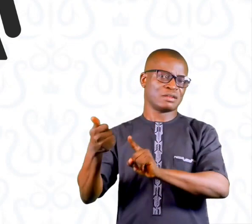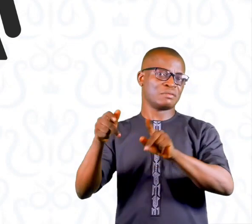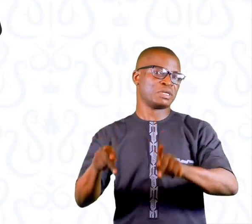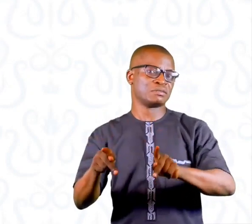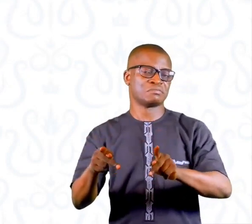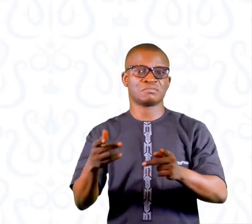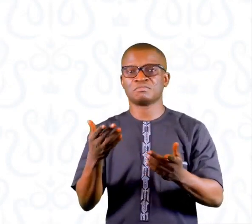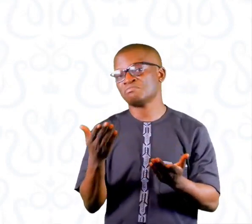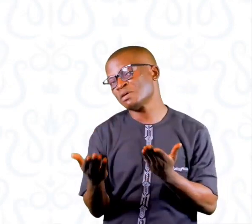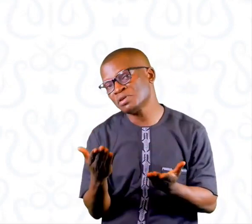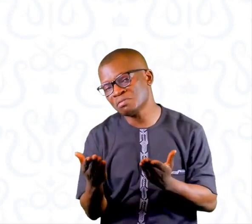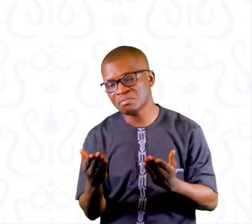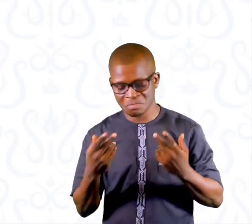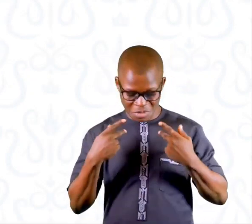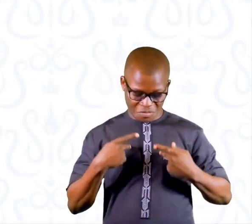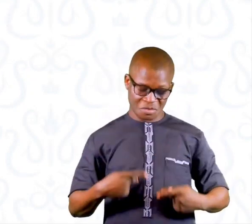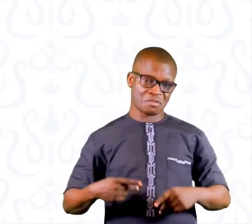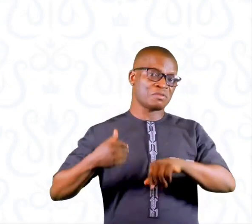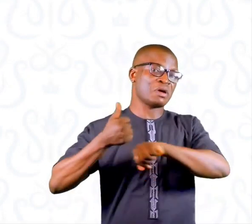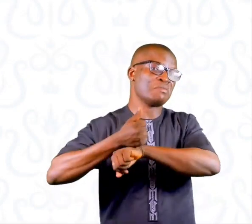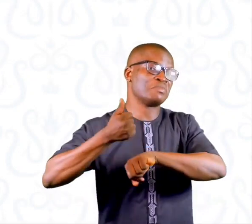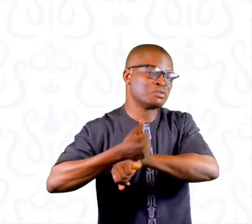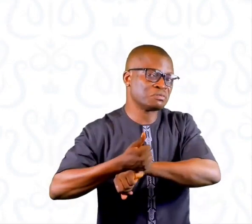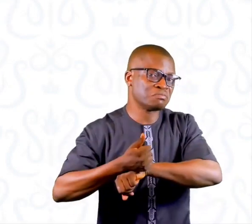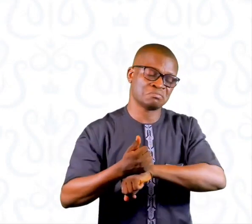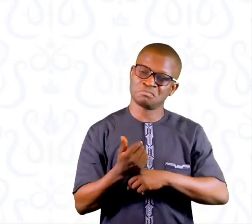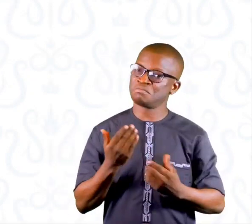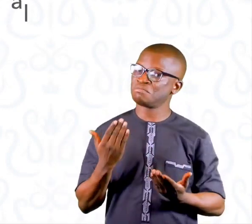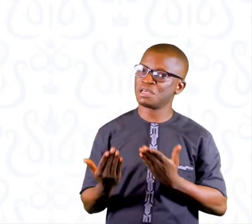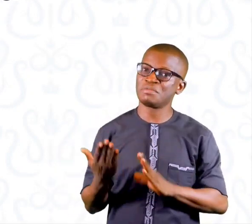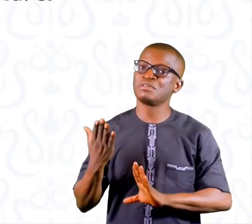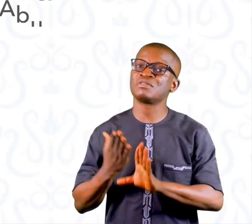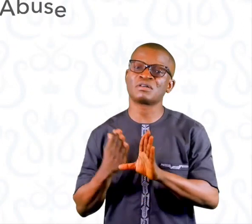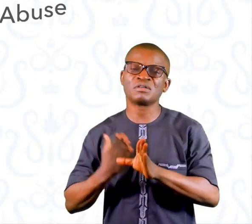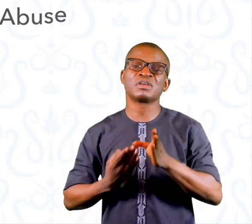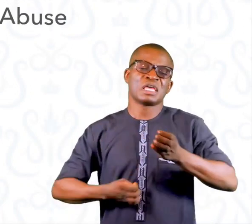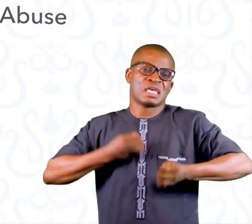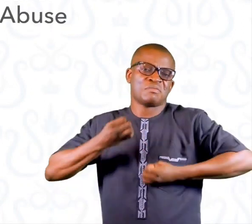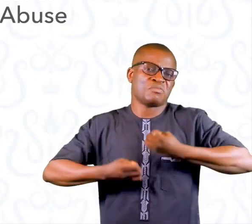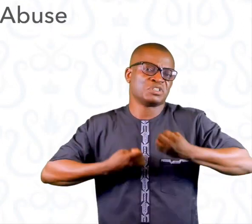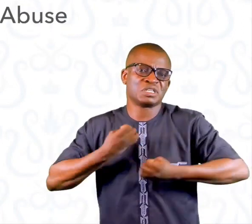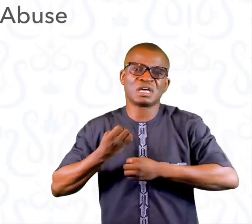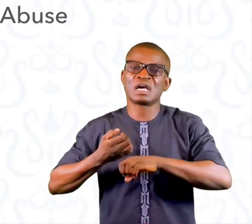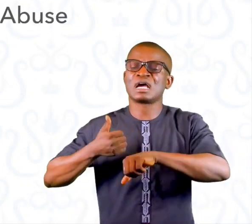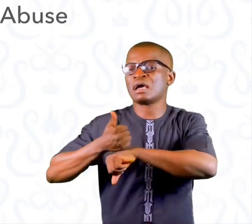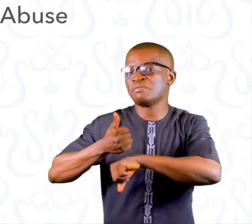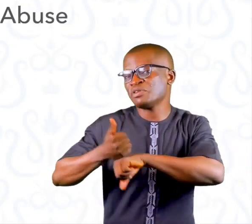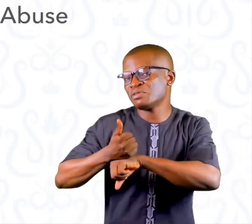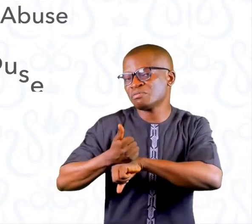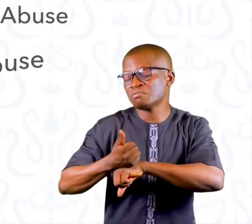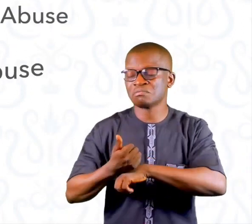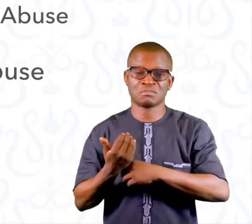be in the form of physical abuse, it could be psychological or emotional abuse, it